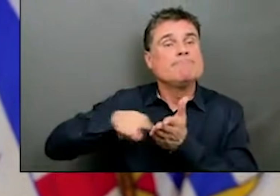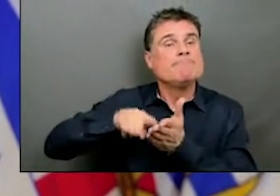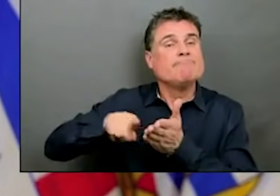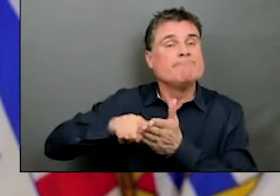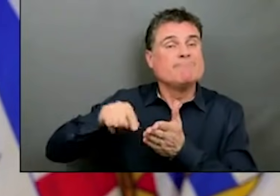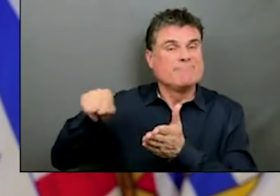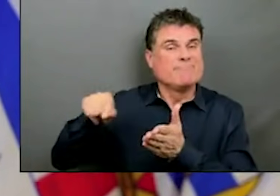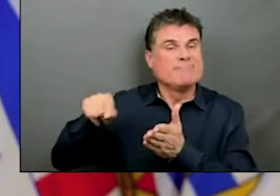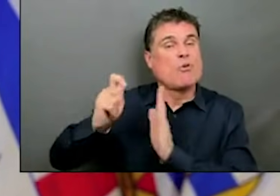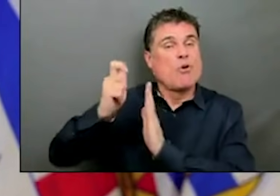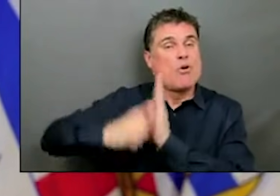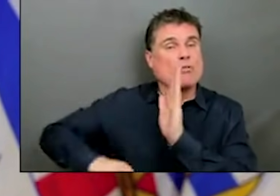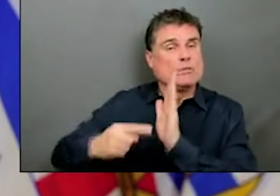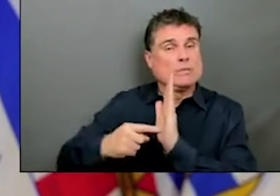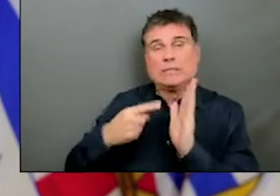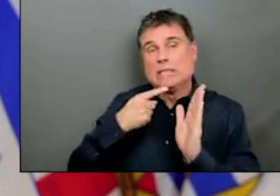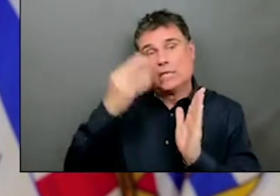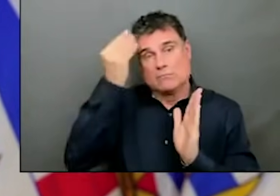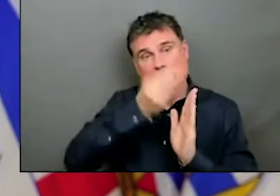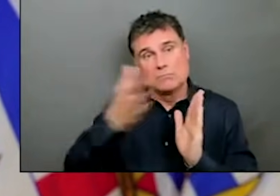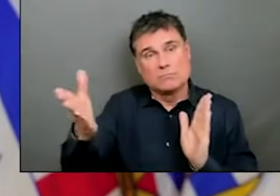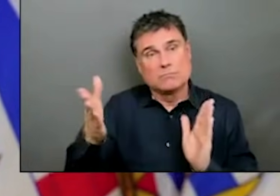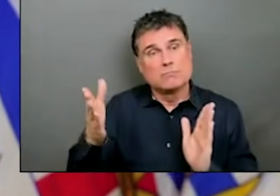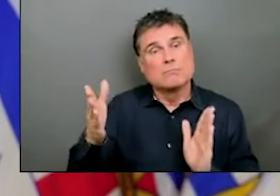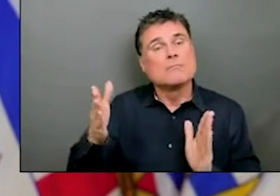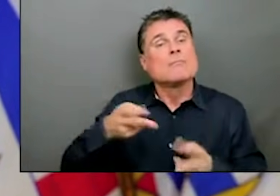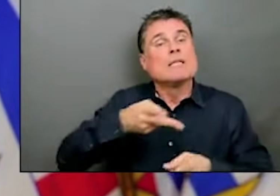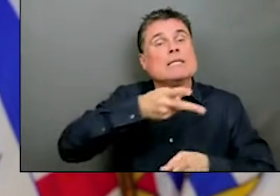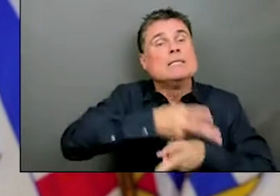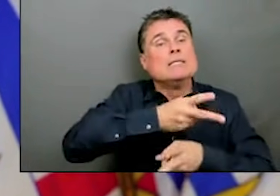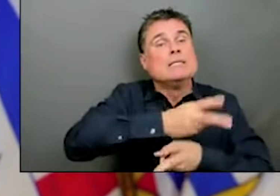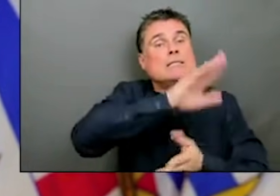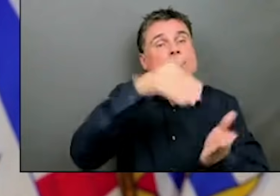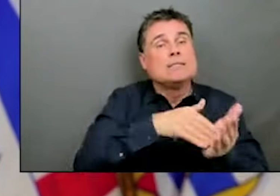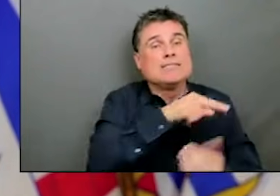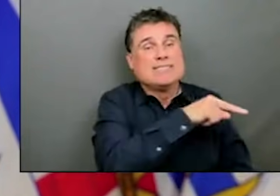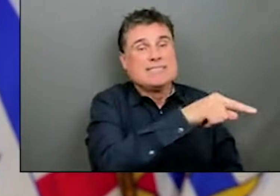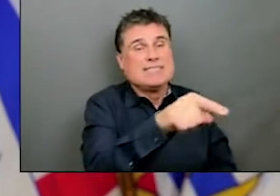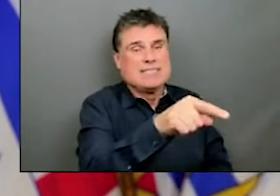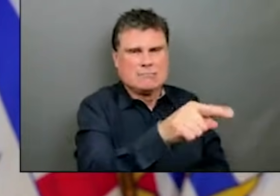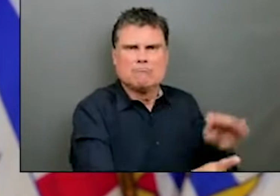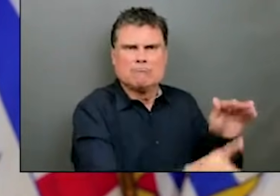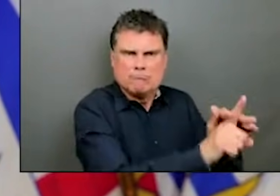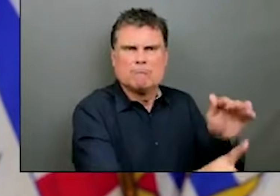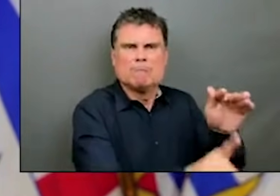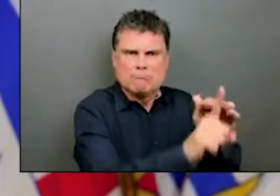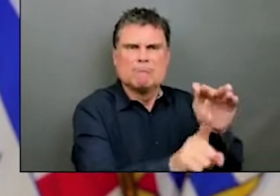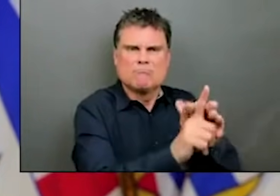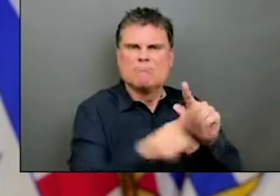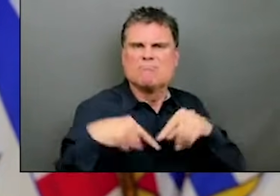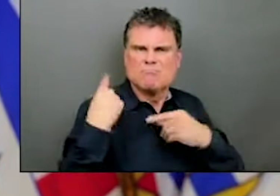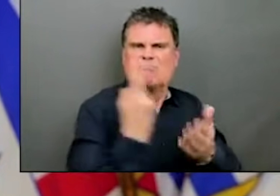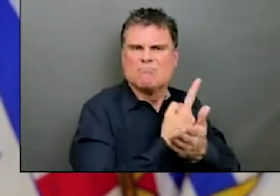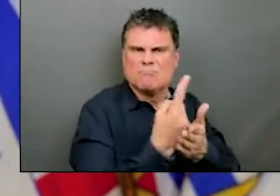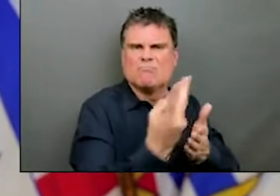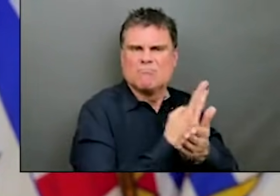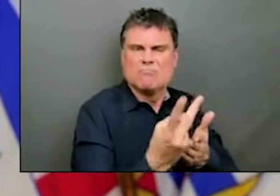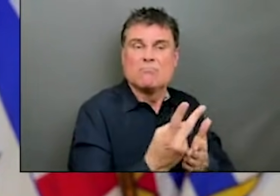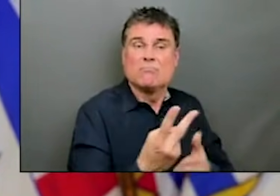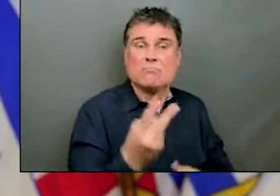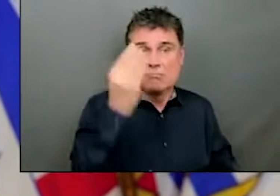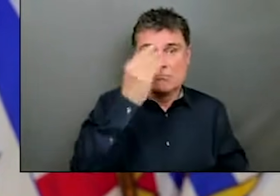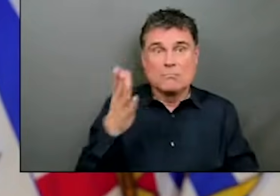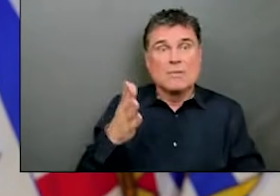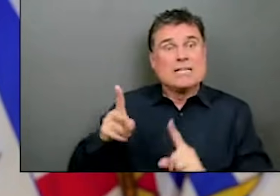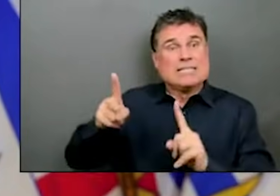specifically pointed to care home outbreaks we've seen in recent weeks as part of their conclusion that, quote, we recommend the second doses not be